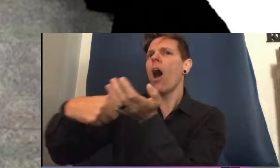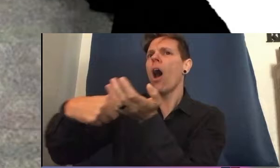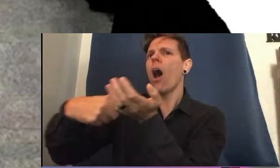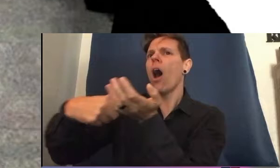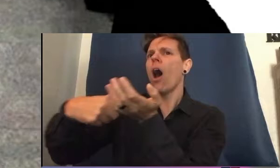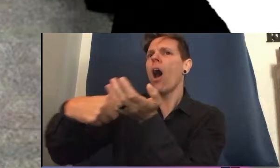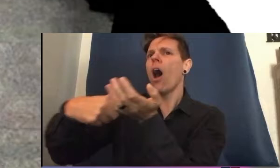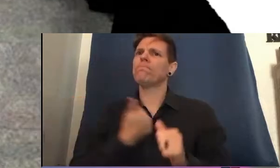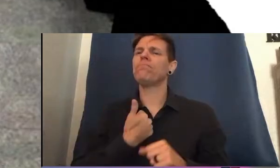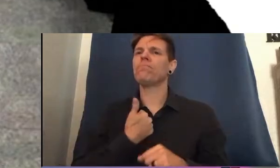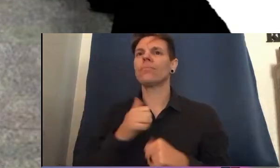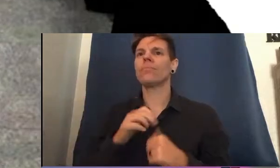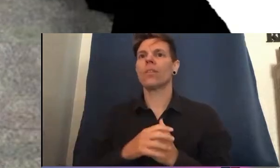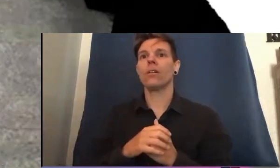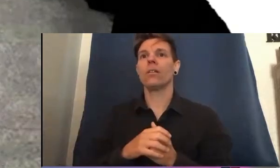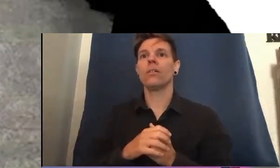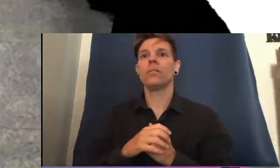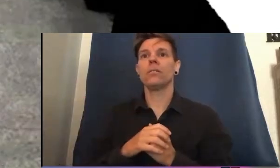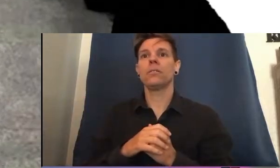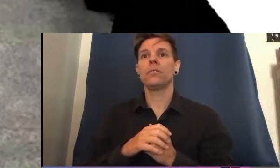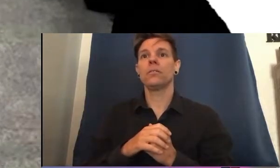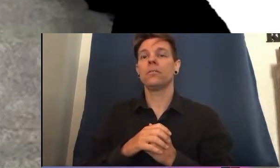Any other comments or questions?